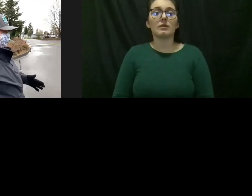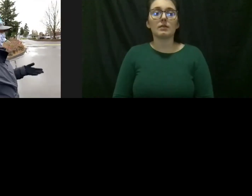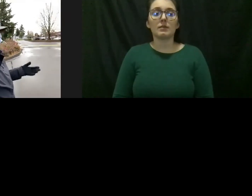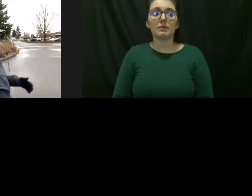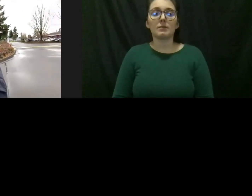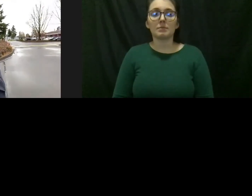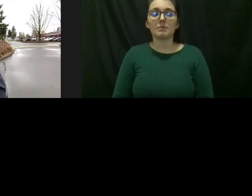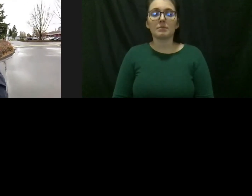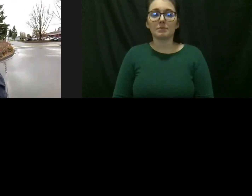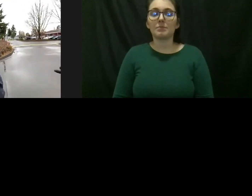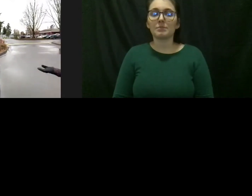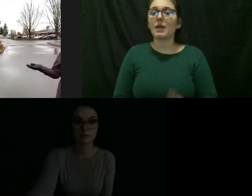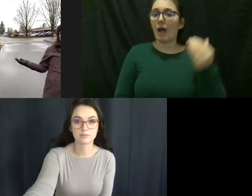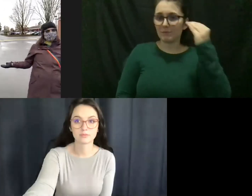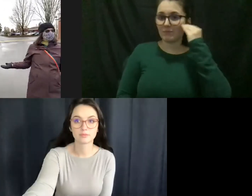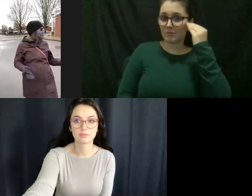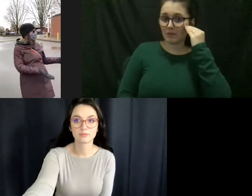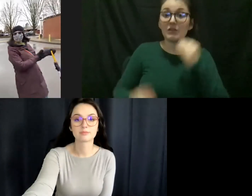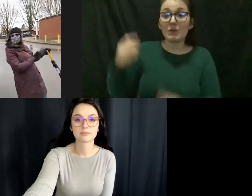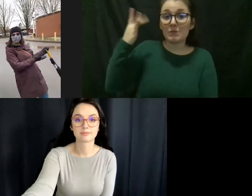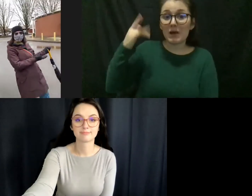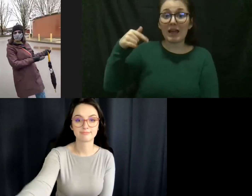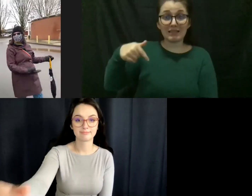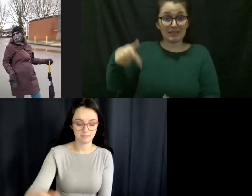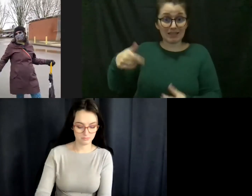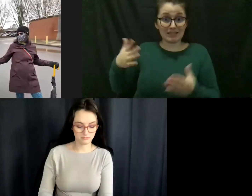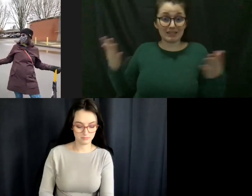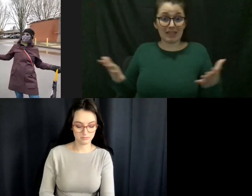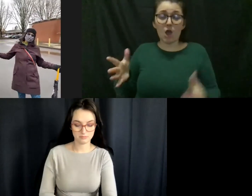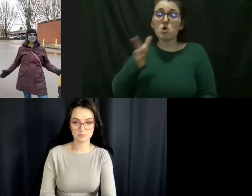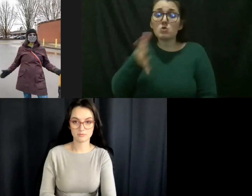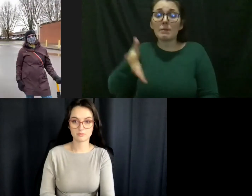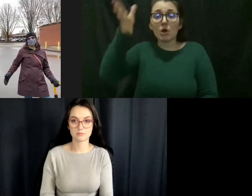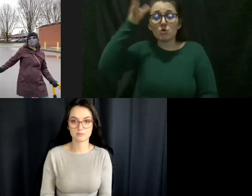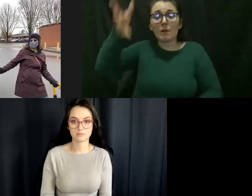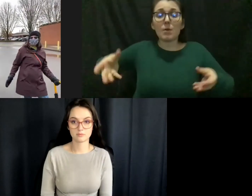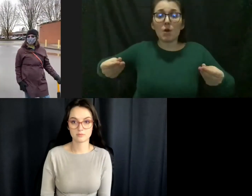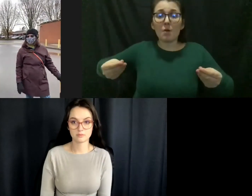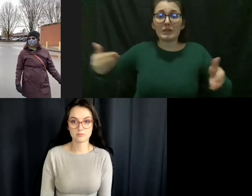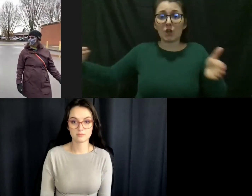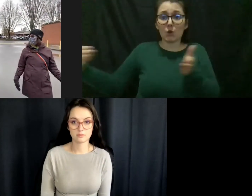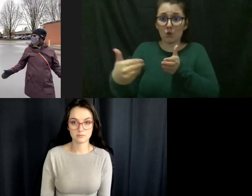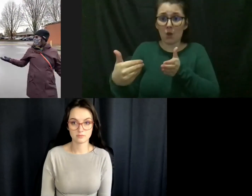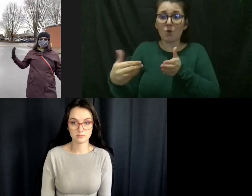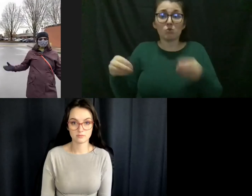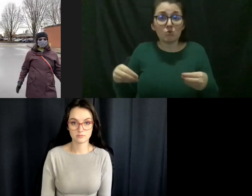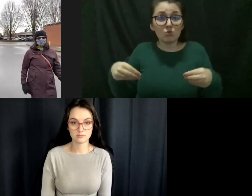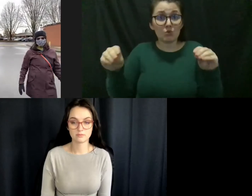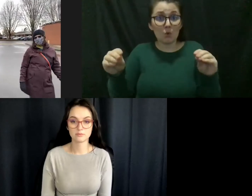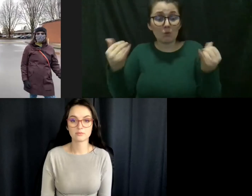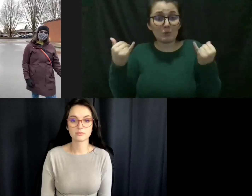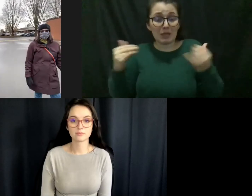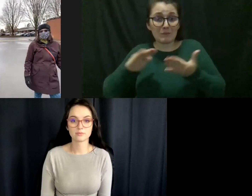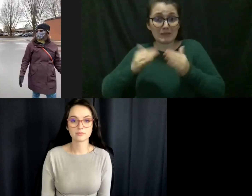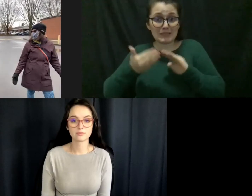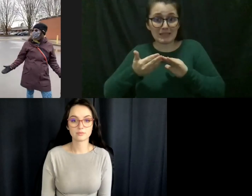Yeah. So we actually, that's a great question. Because we, as our city grows, we have to be able to handle all of the waste from